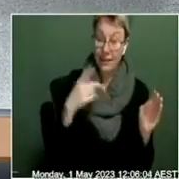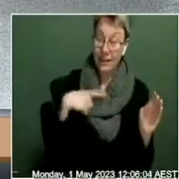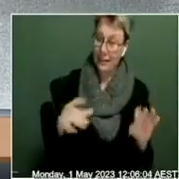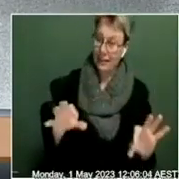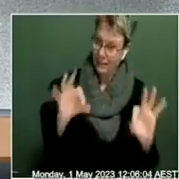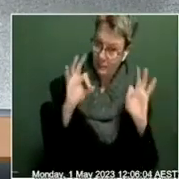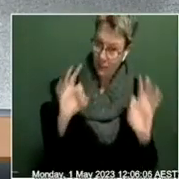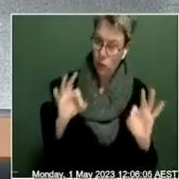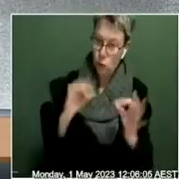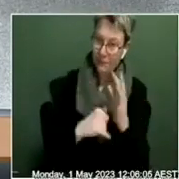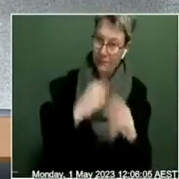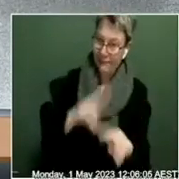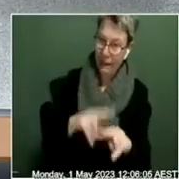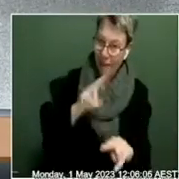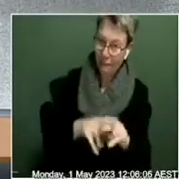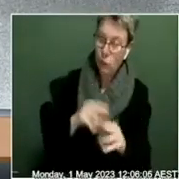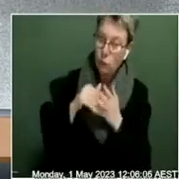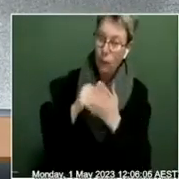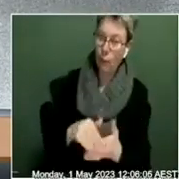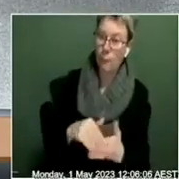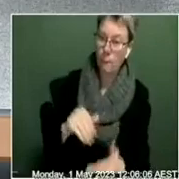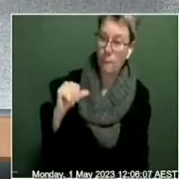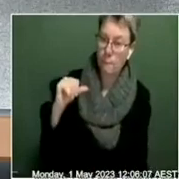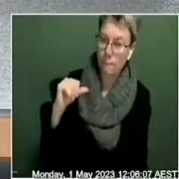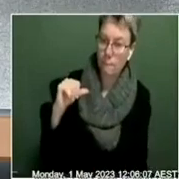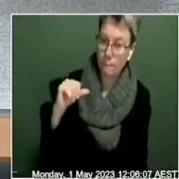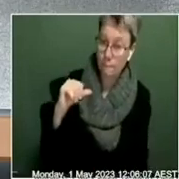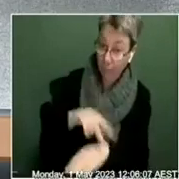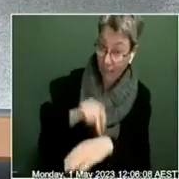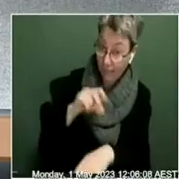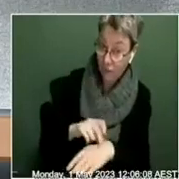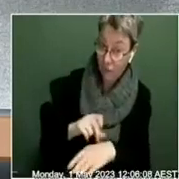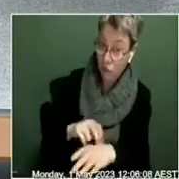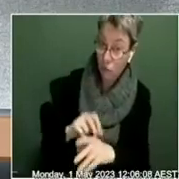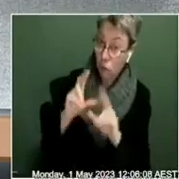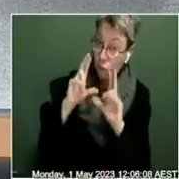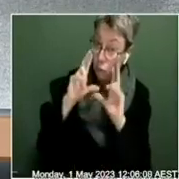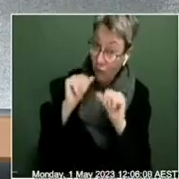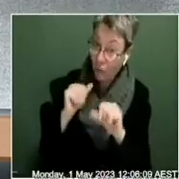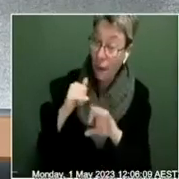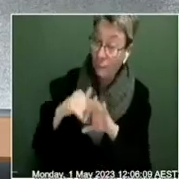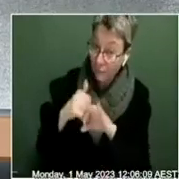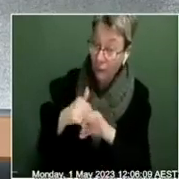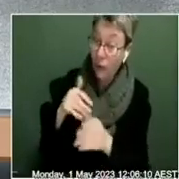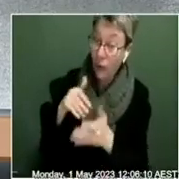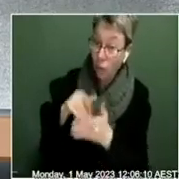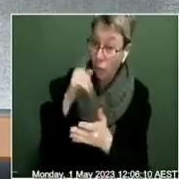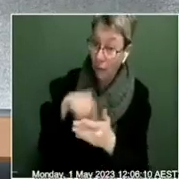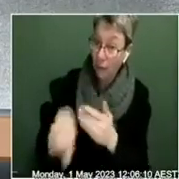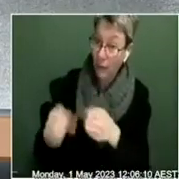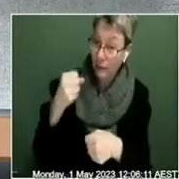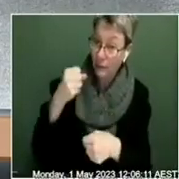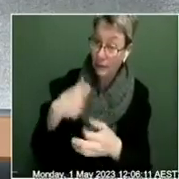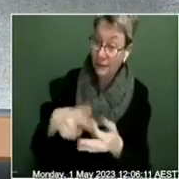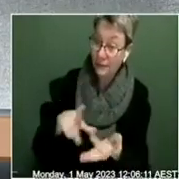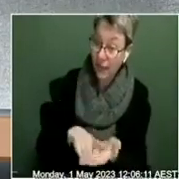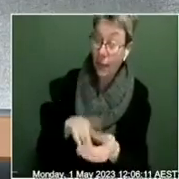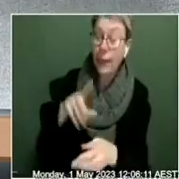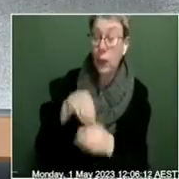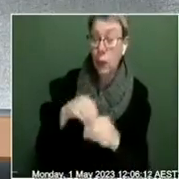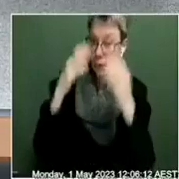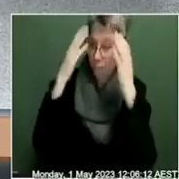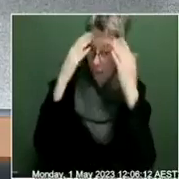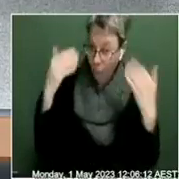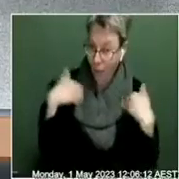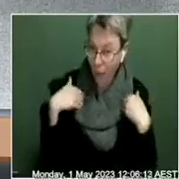in custody, including mental health nurses, social workers and alcohol and other drugs workers and paramedics. Are